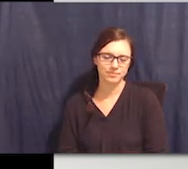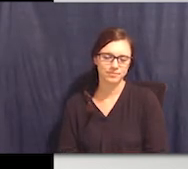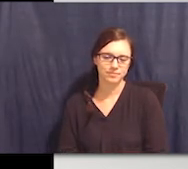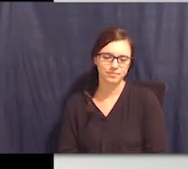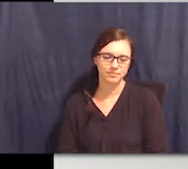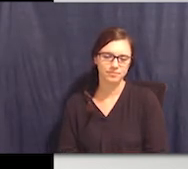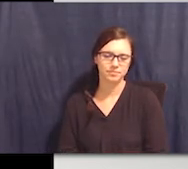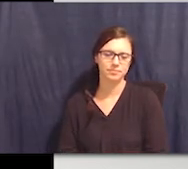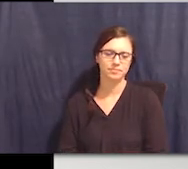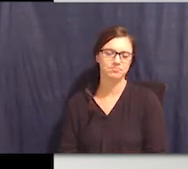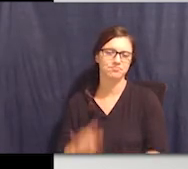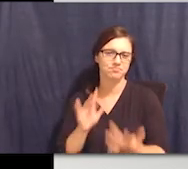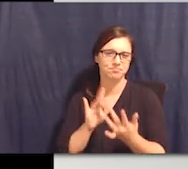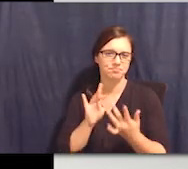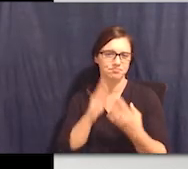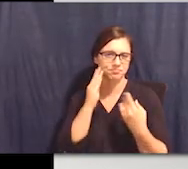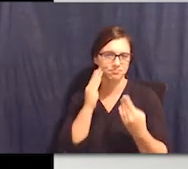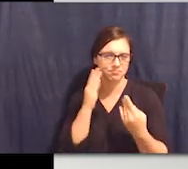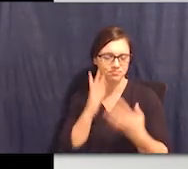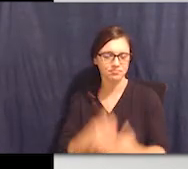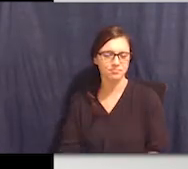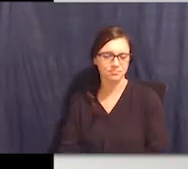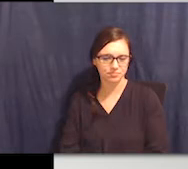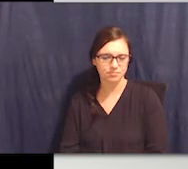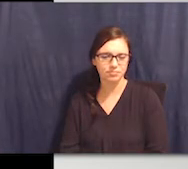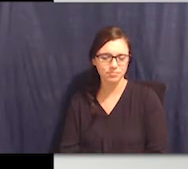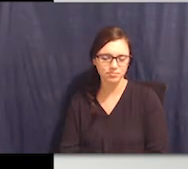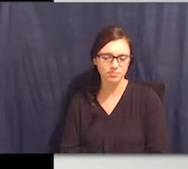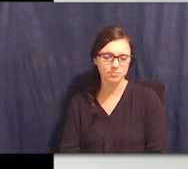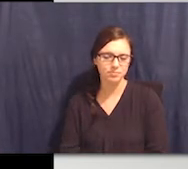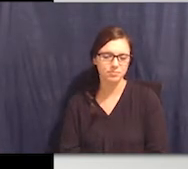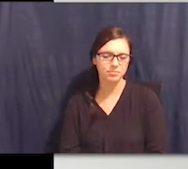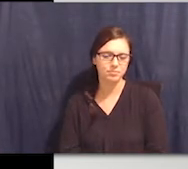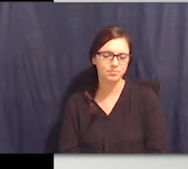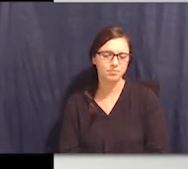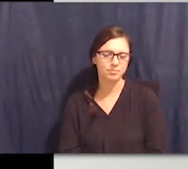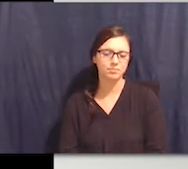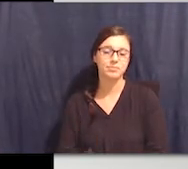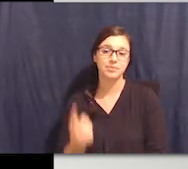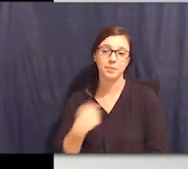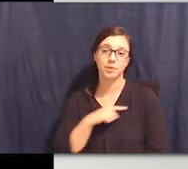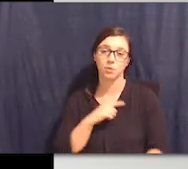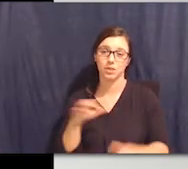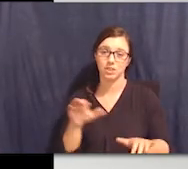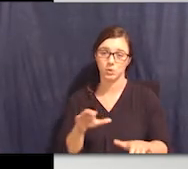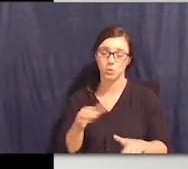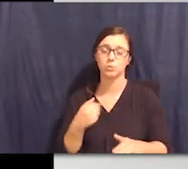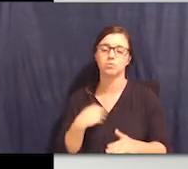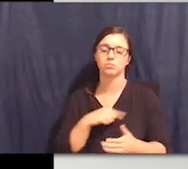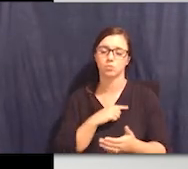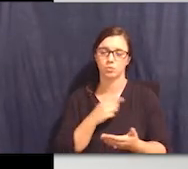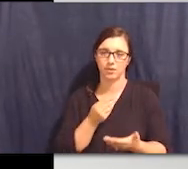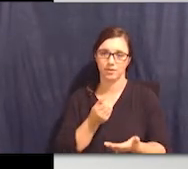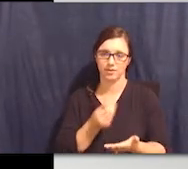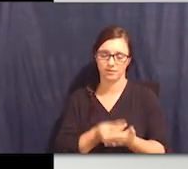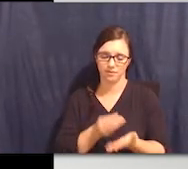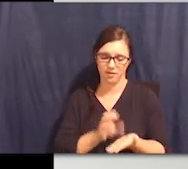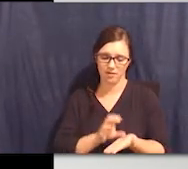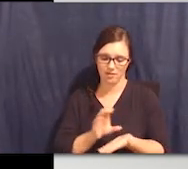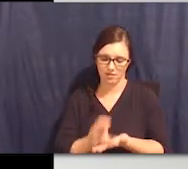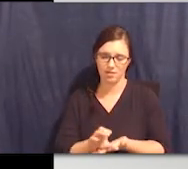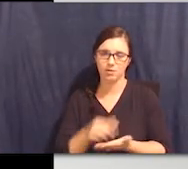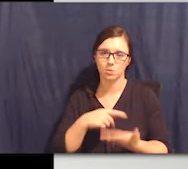And then some contact information. So one of the things we do as a bureau is we fund